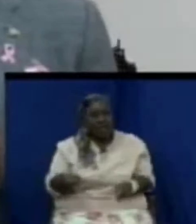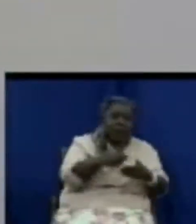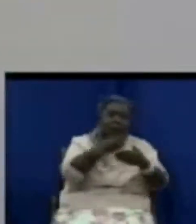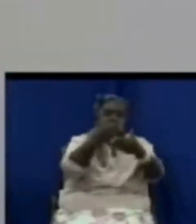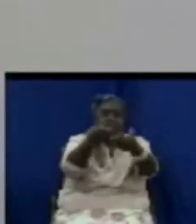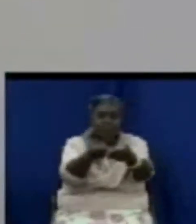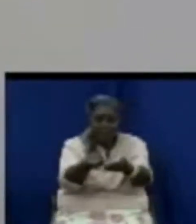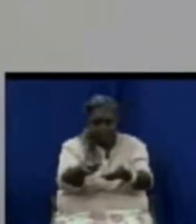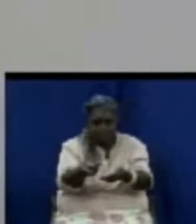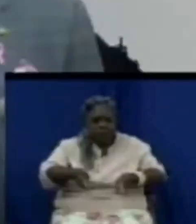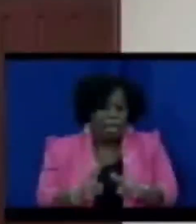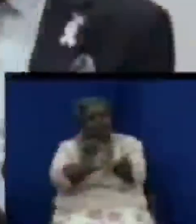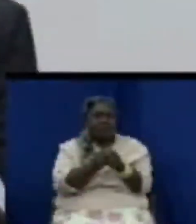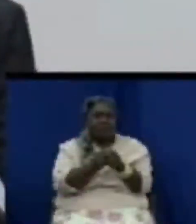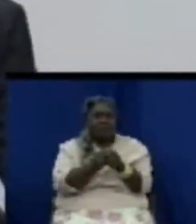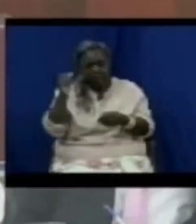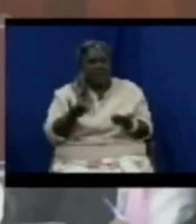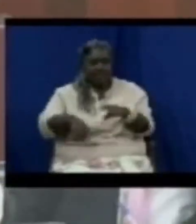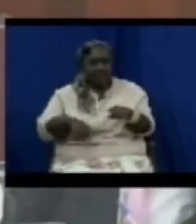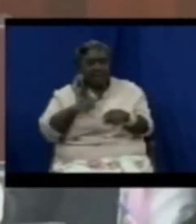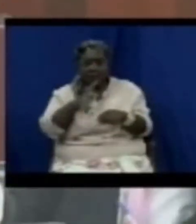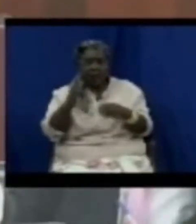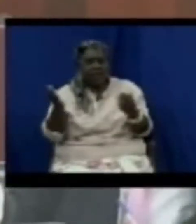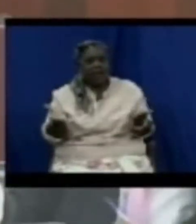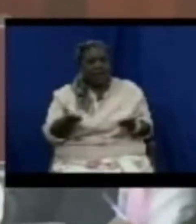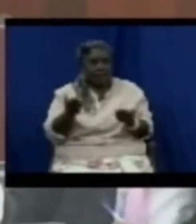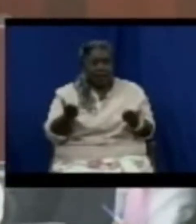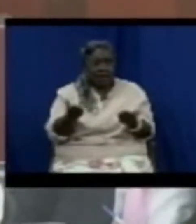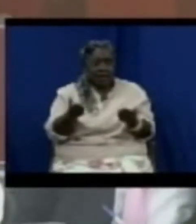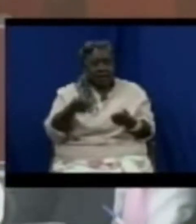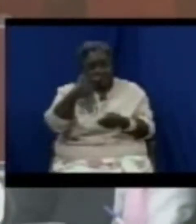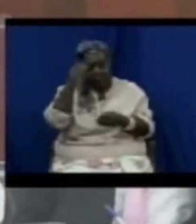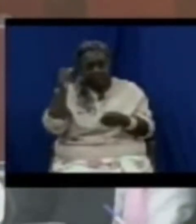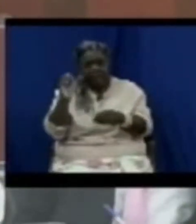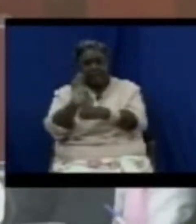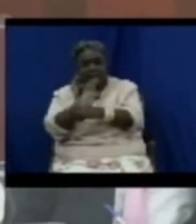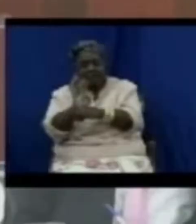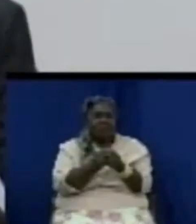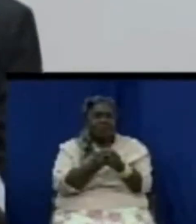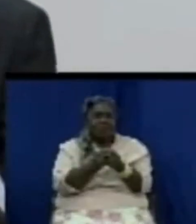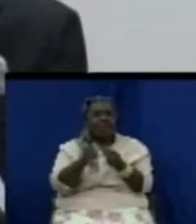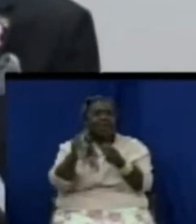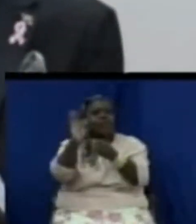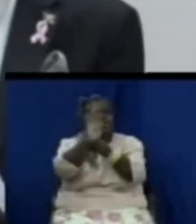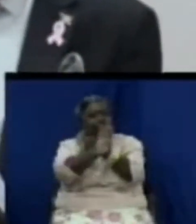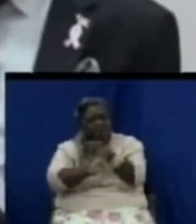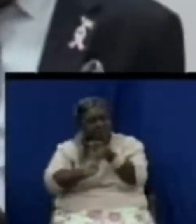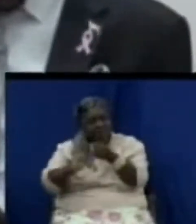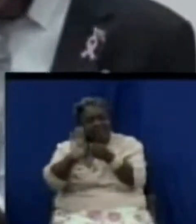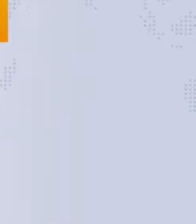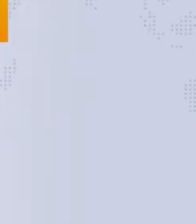Bill 2023, which had its first reading on the 25th of May 2023.